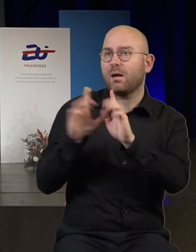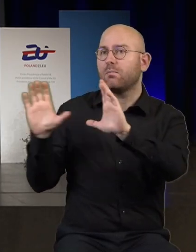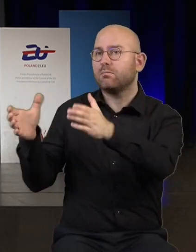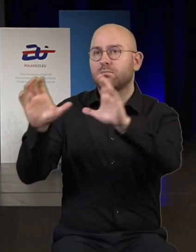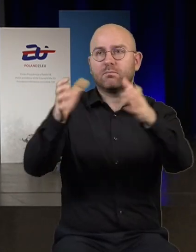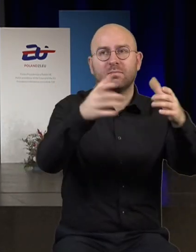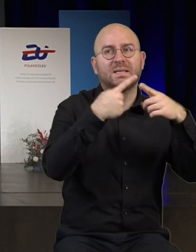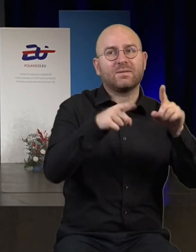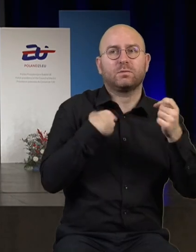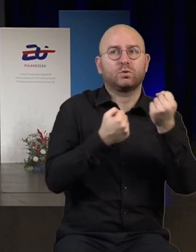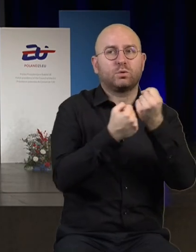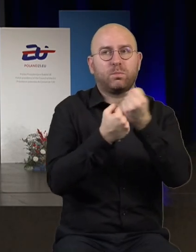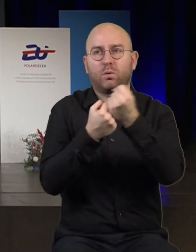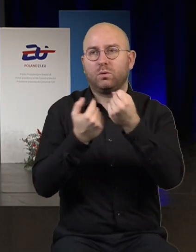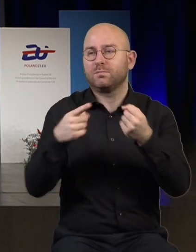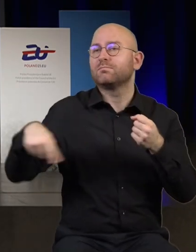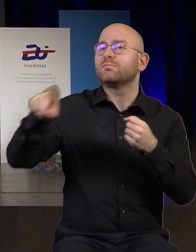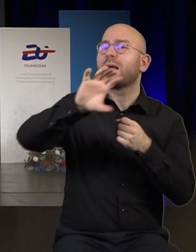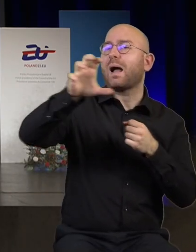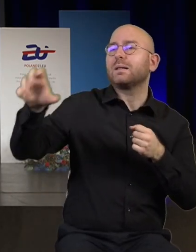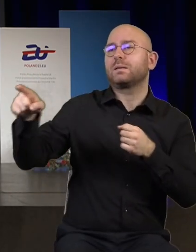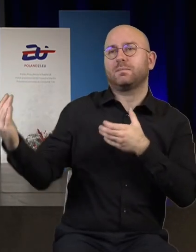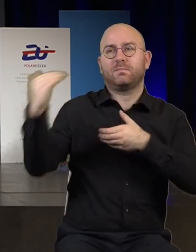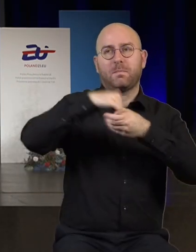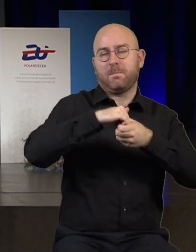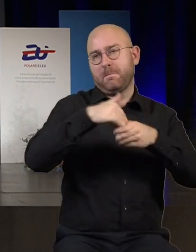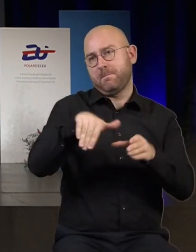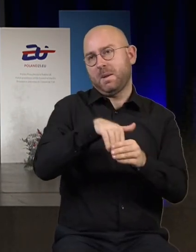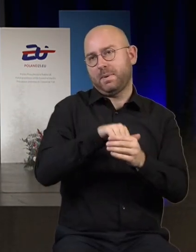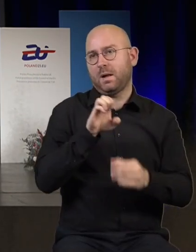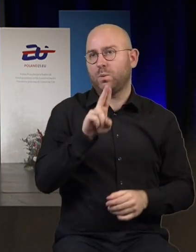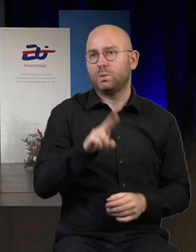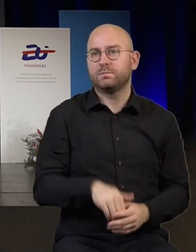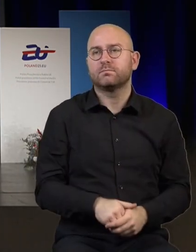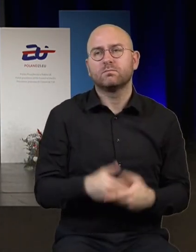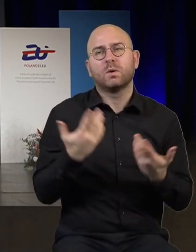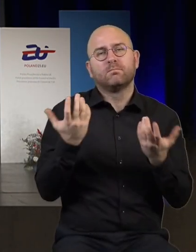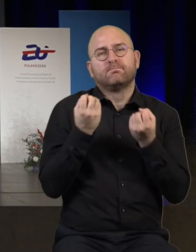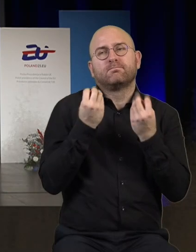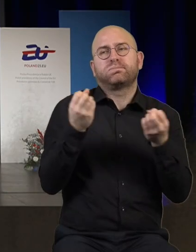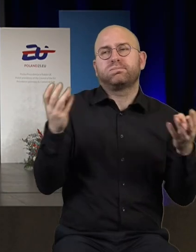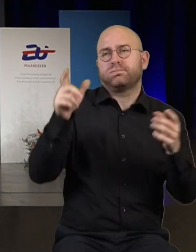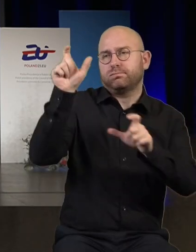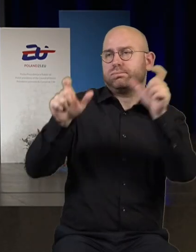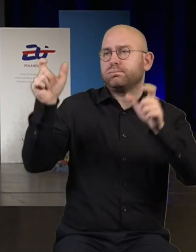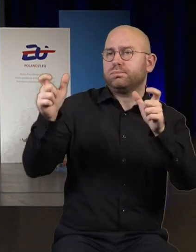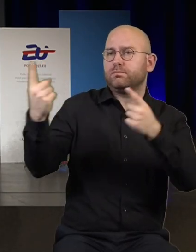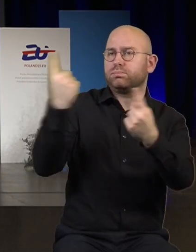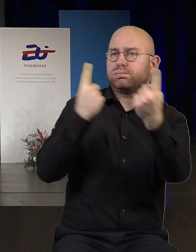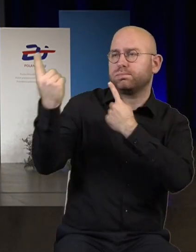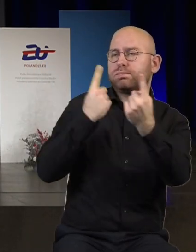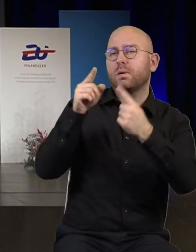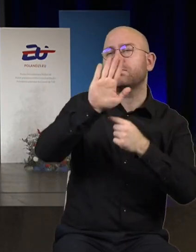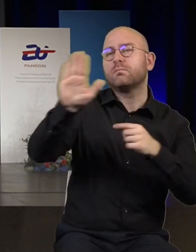with all our different stakeholders. There are different objectives, and a lot of it is linked to programming aspects rather than, let's